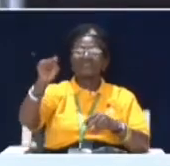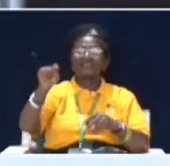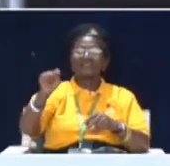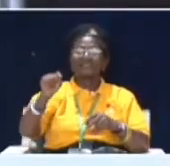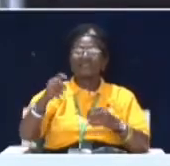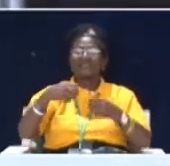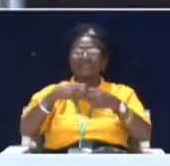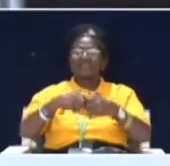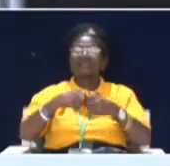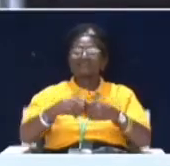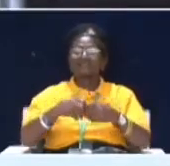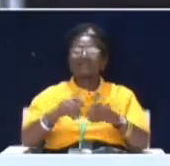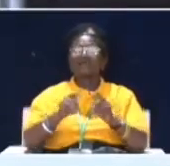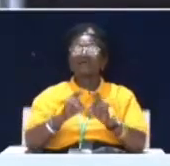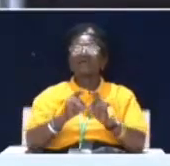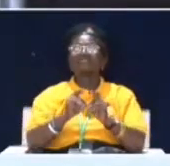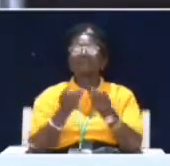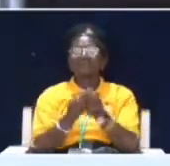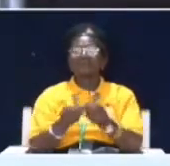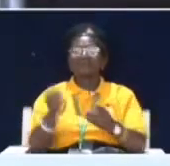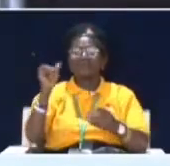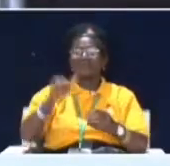electrical department, they also tried.